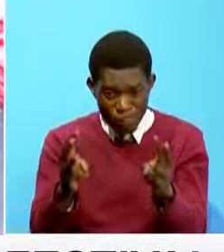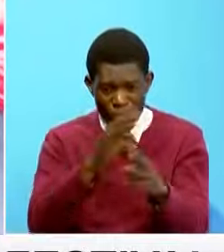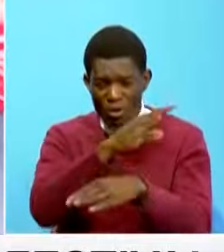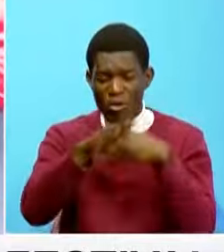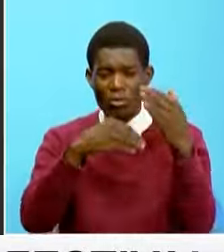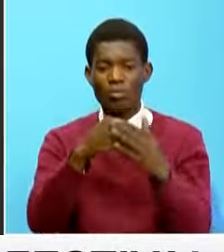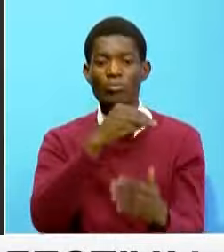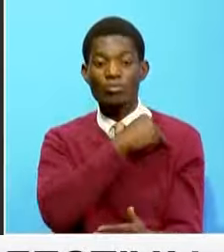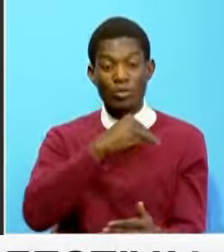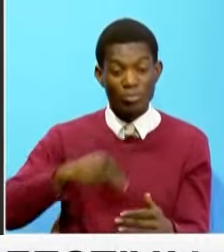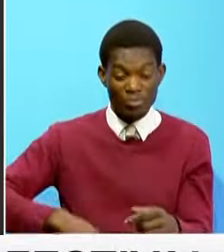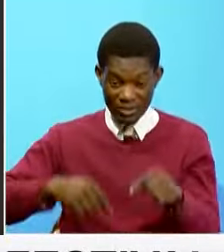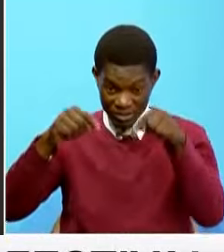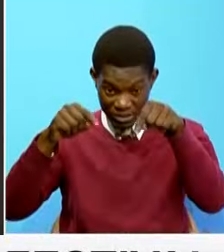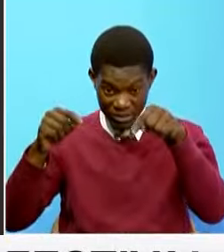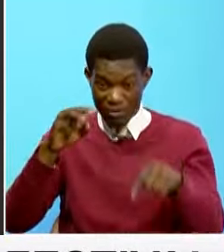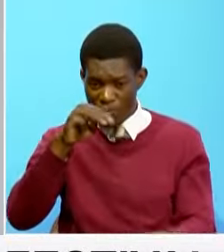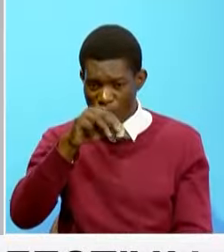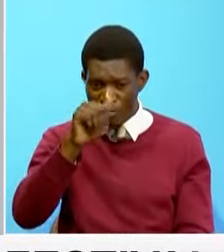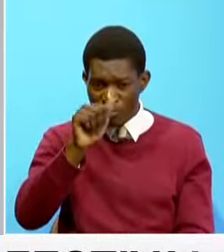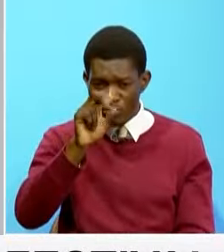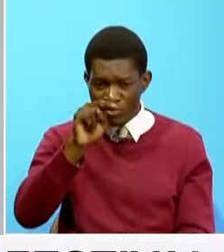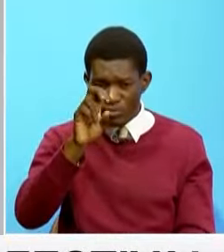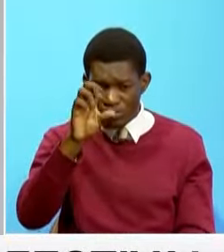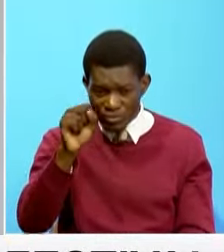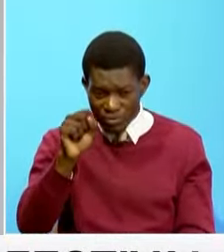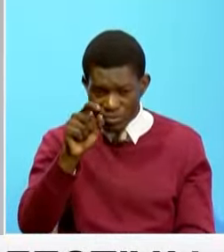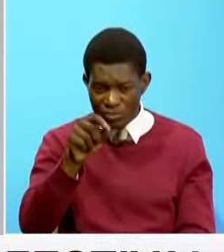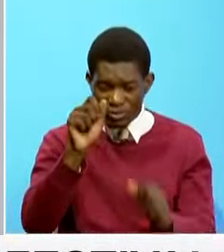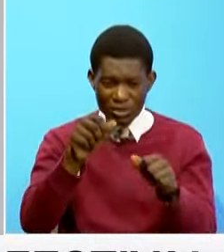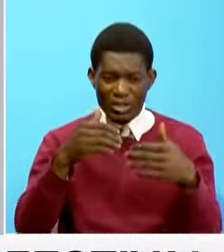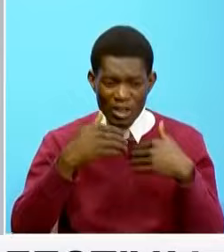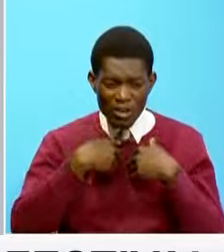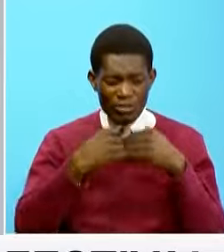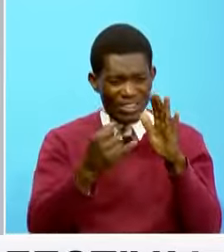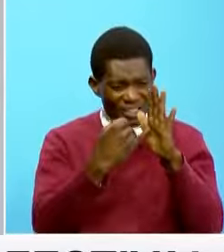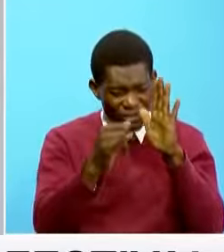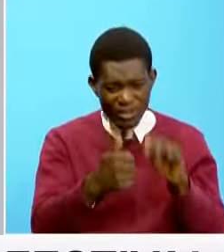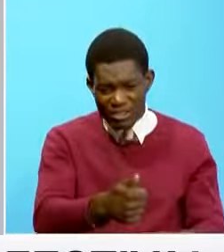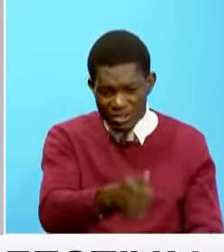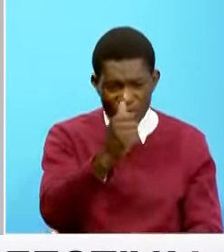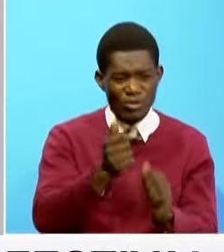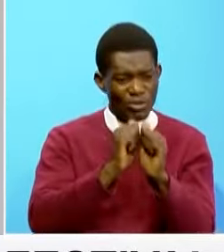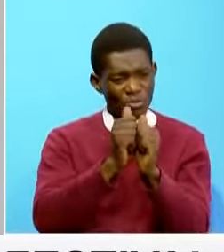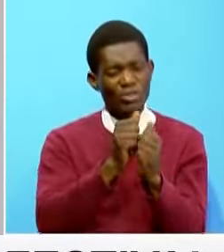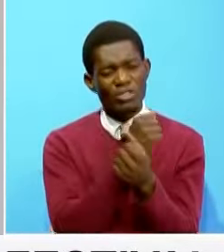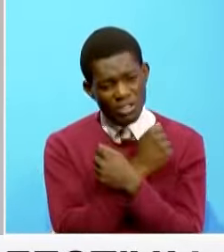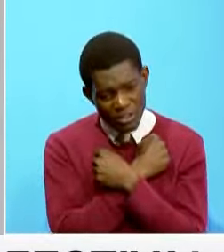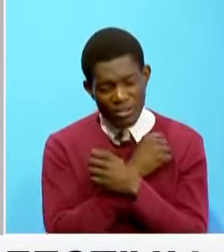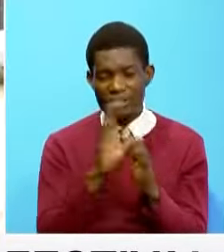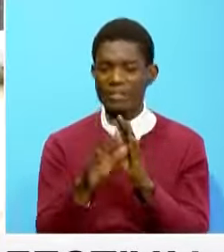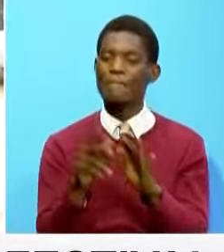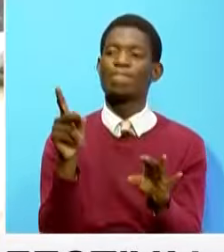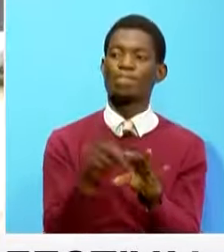of Mansa District to identify a sport of their own and be able to participate in